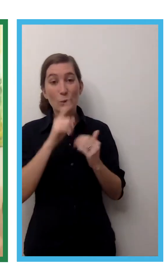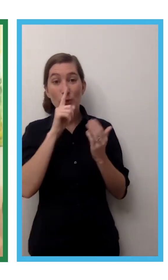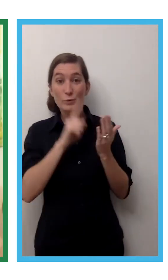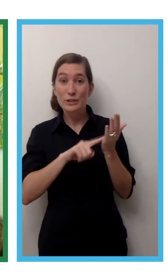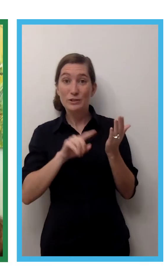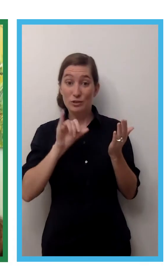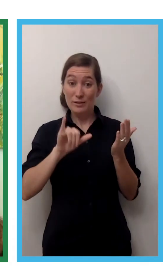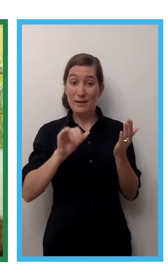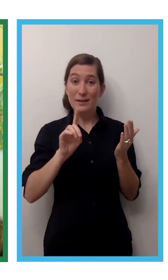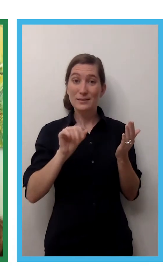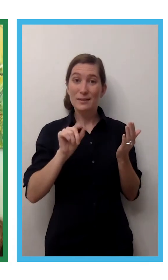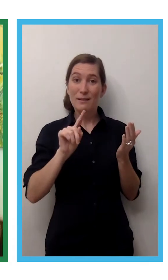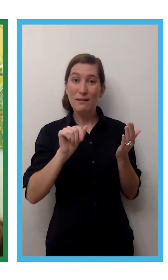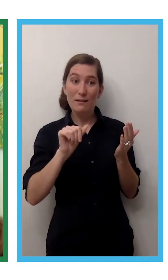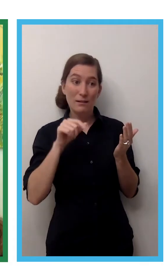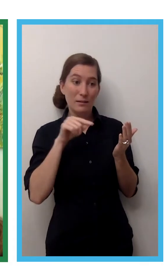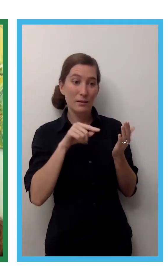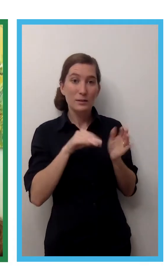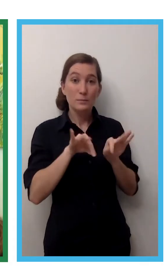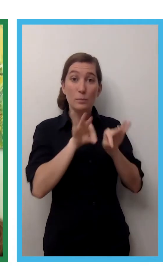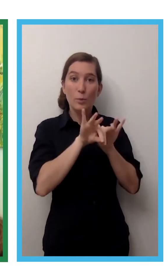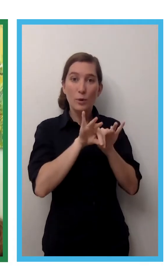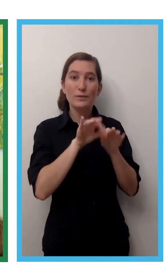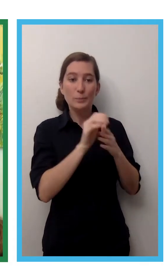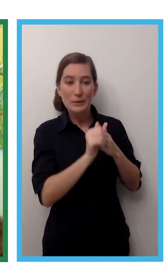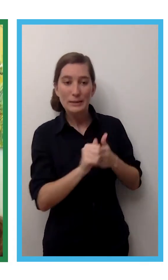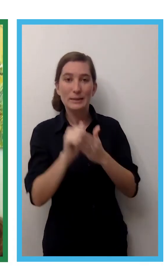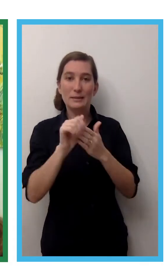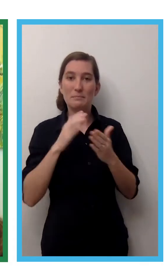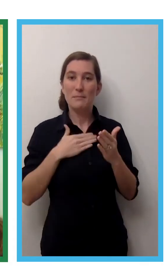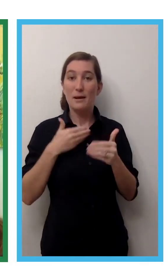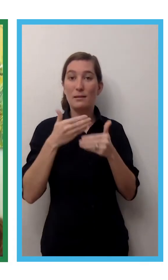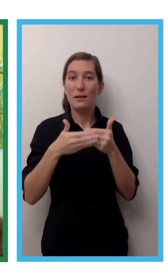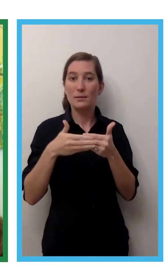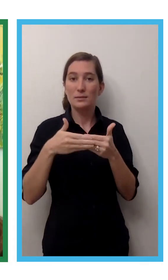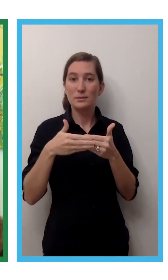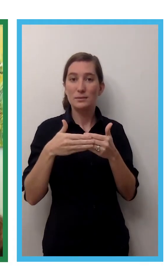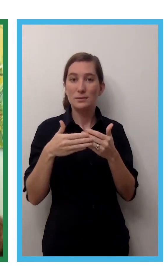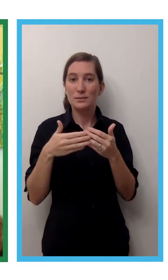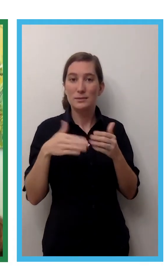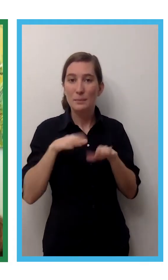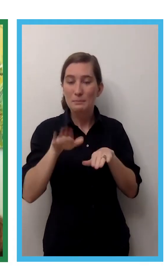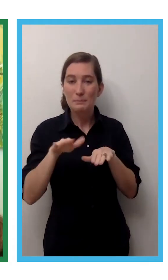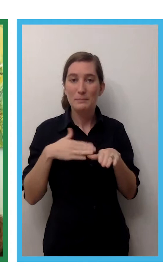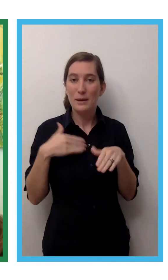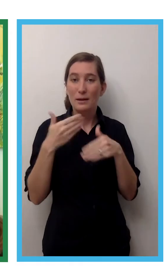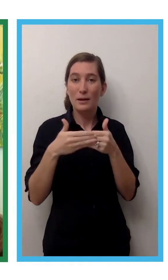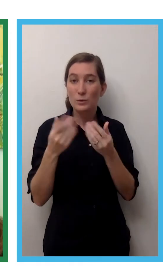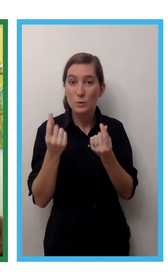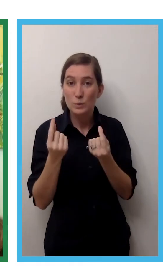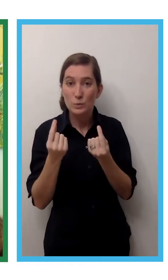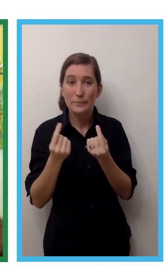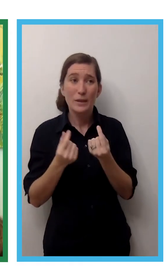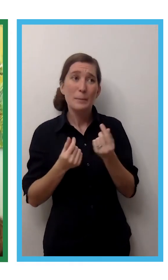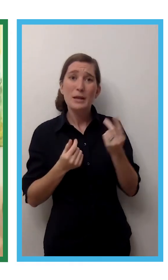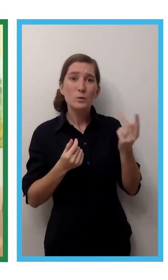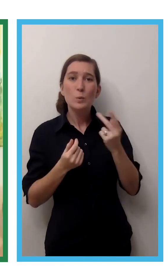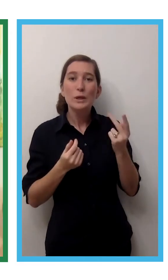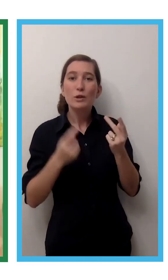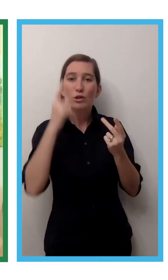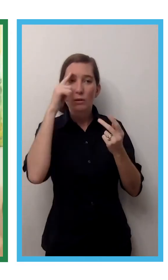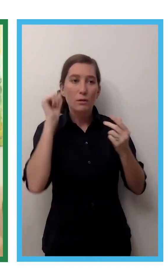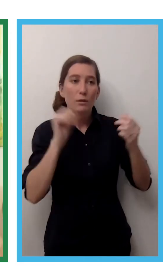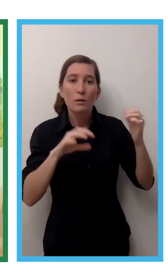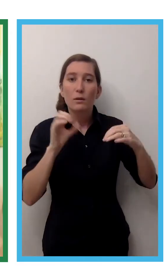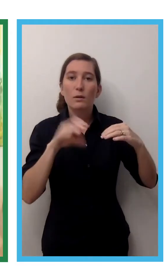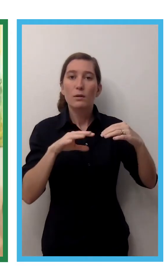Because, you know, you and I could sit here and speculate on any given topic, and we would both have opinions about what